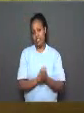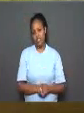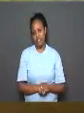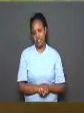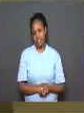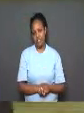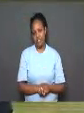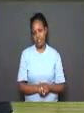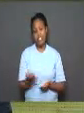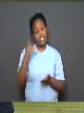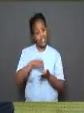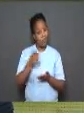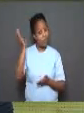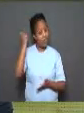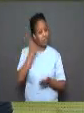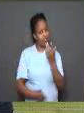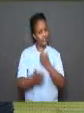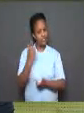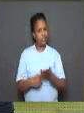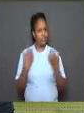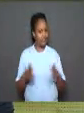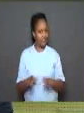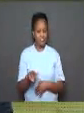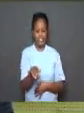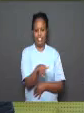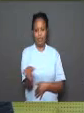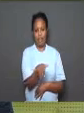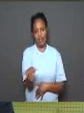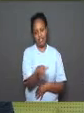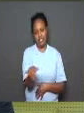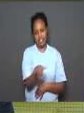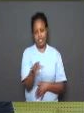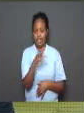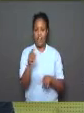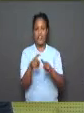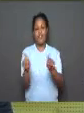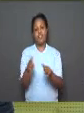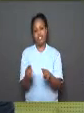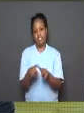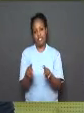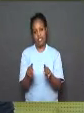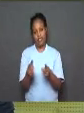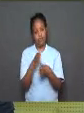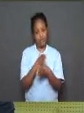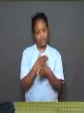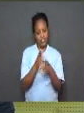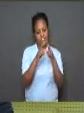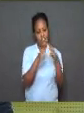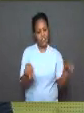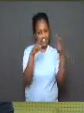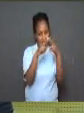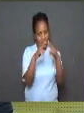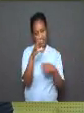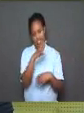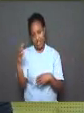Constitution. We also discussed the similarities and differences between